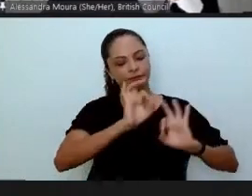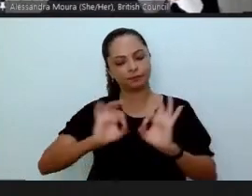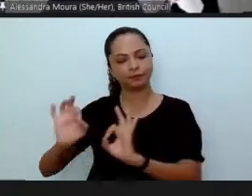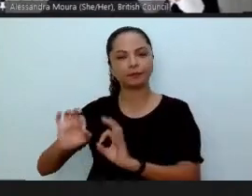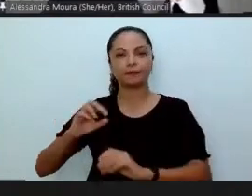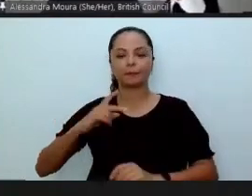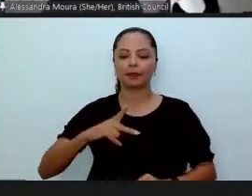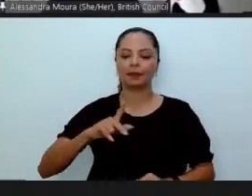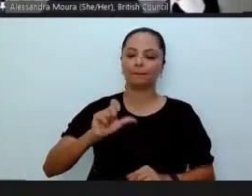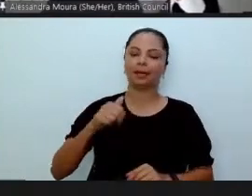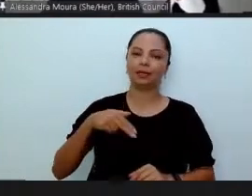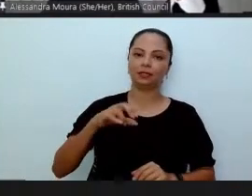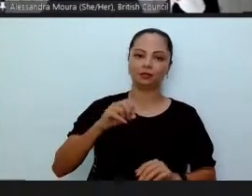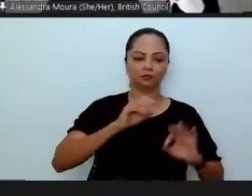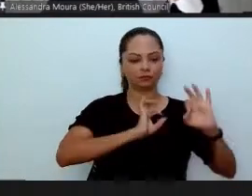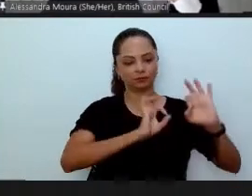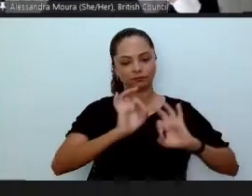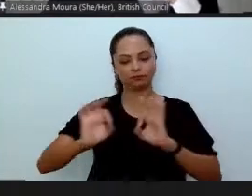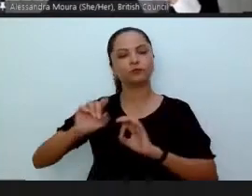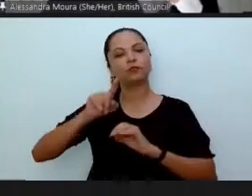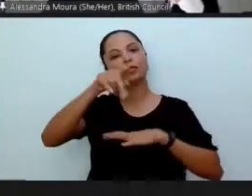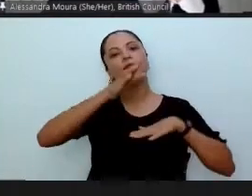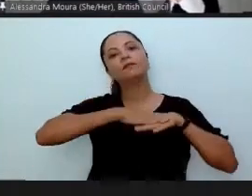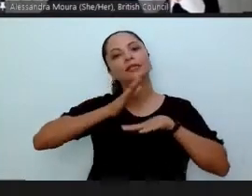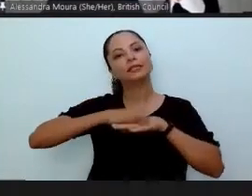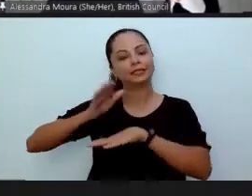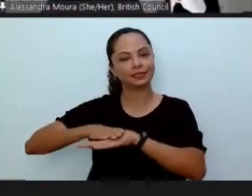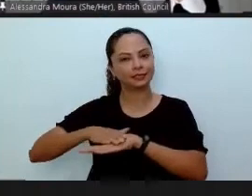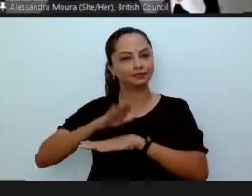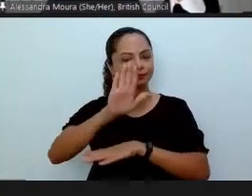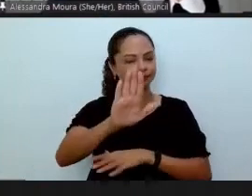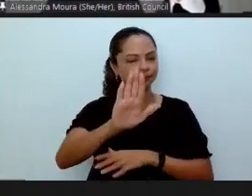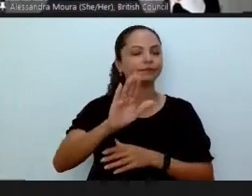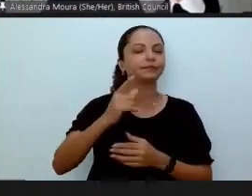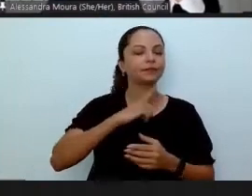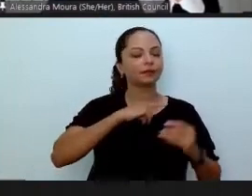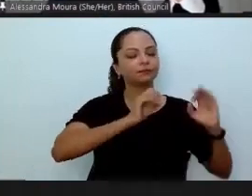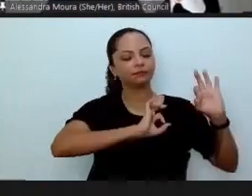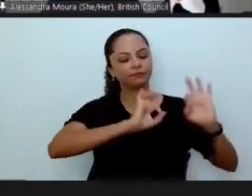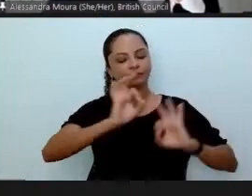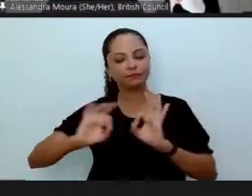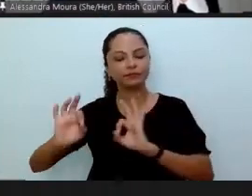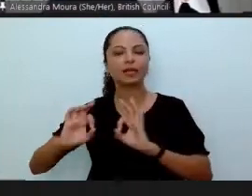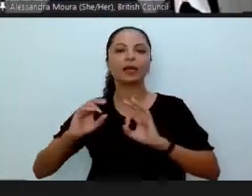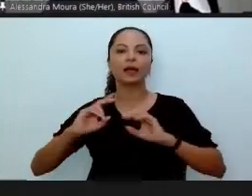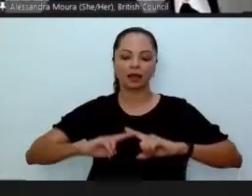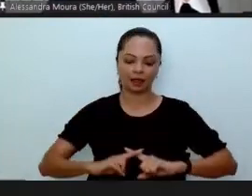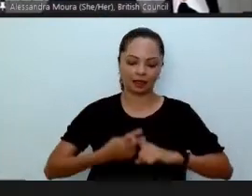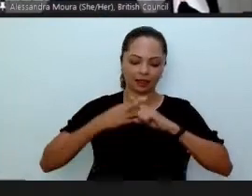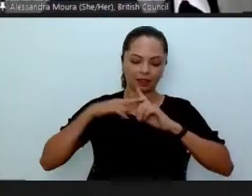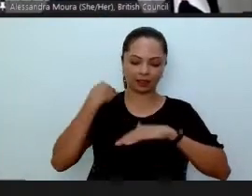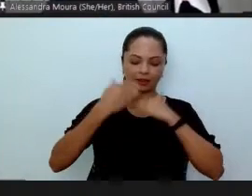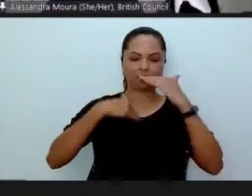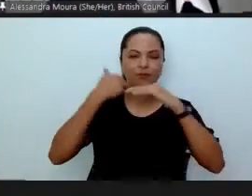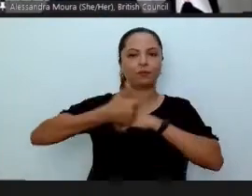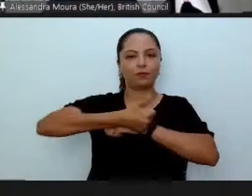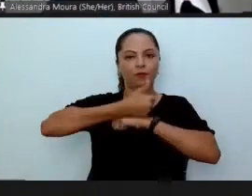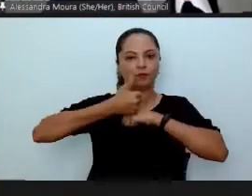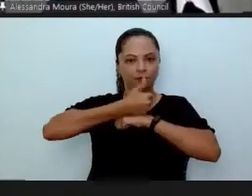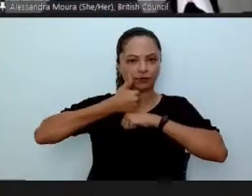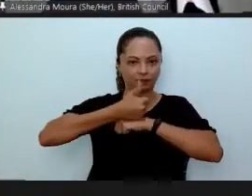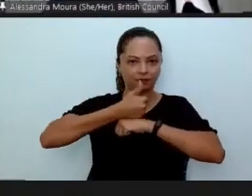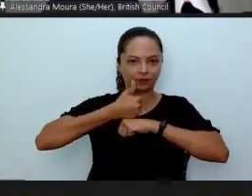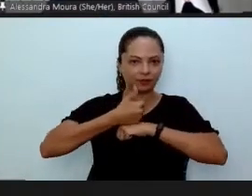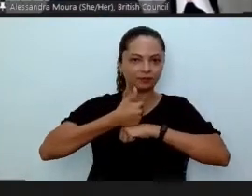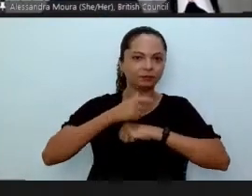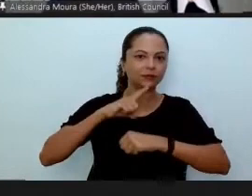before doing any kind of professional development activity, and I think someone said that in the chat earlier, so to kind of structure your professional development.